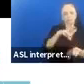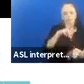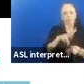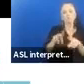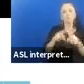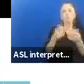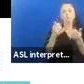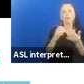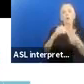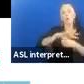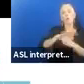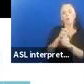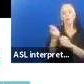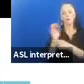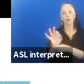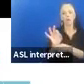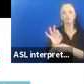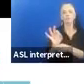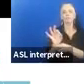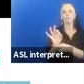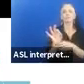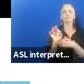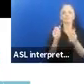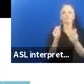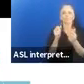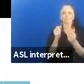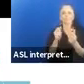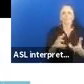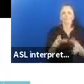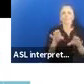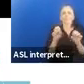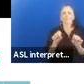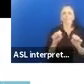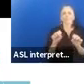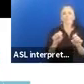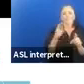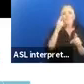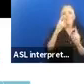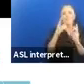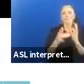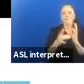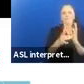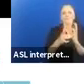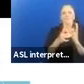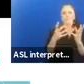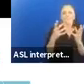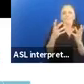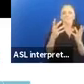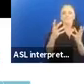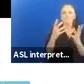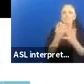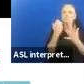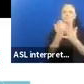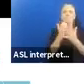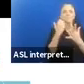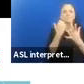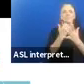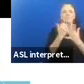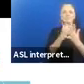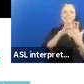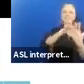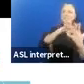but COVID-19 has opened up, has become sort of the